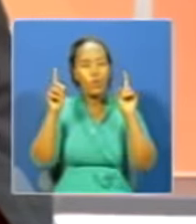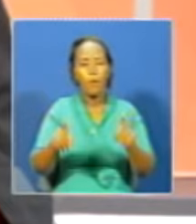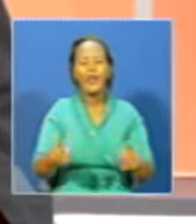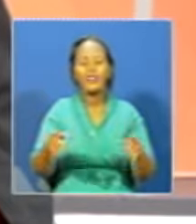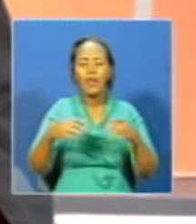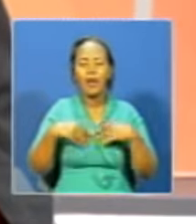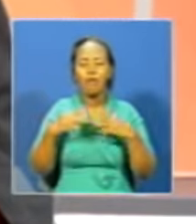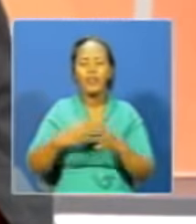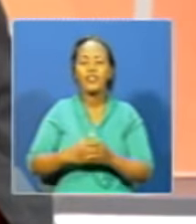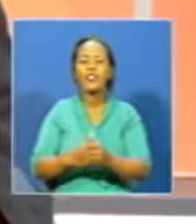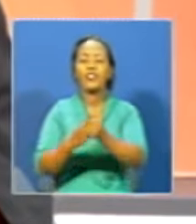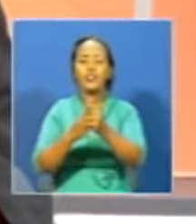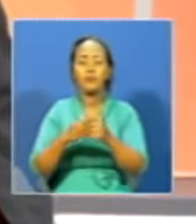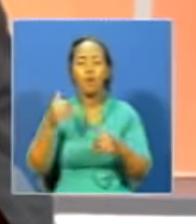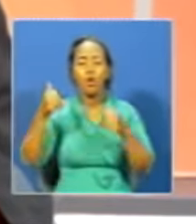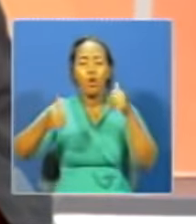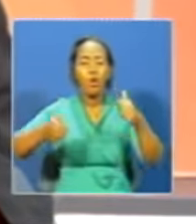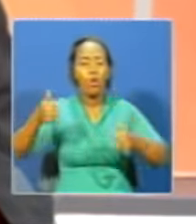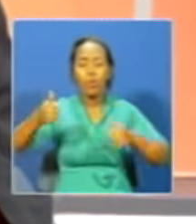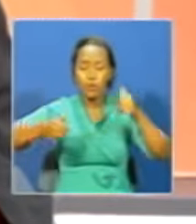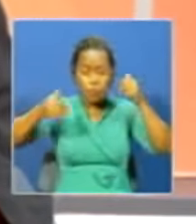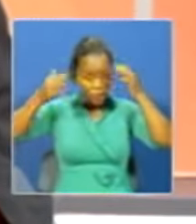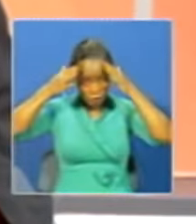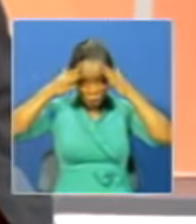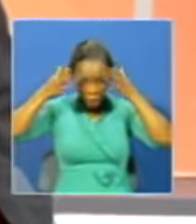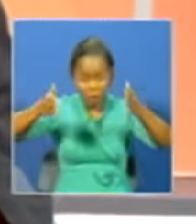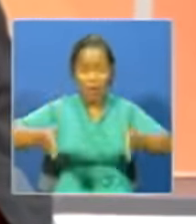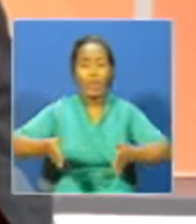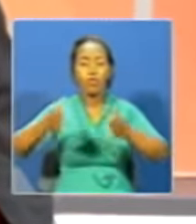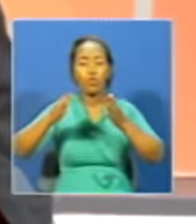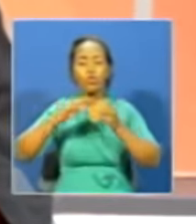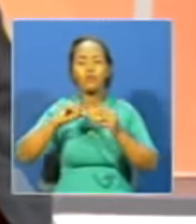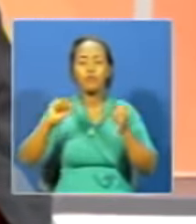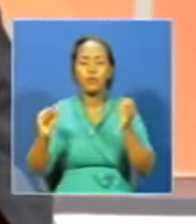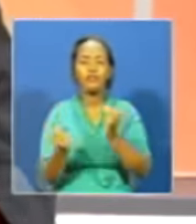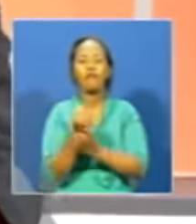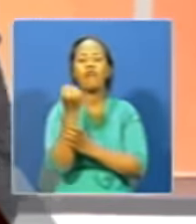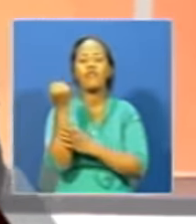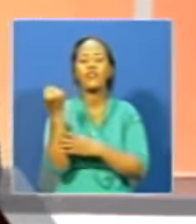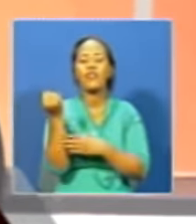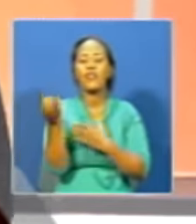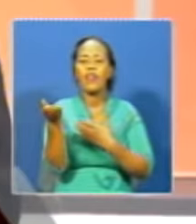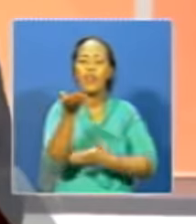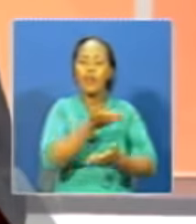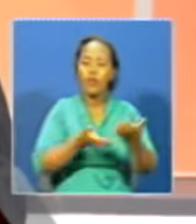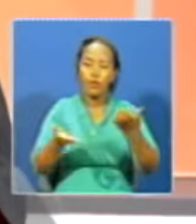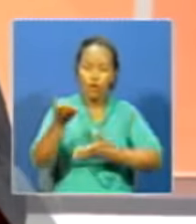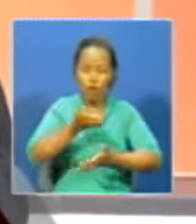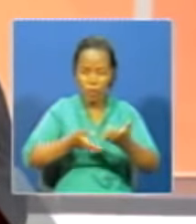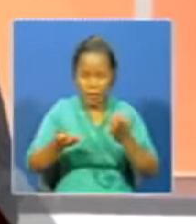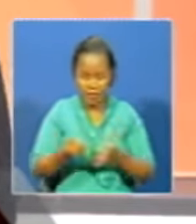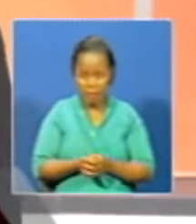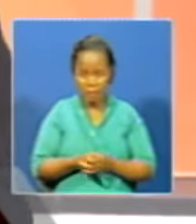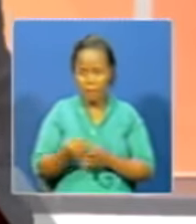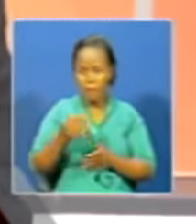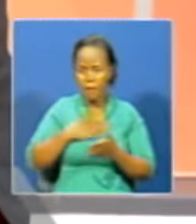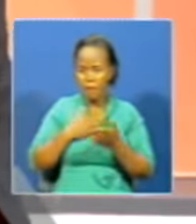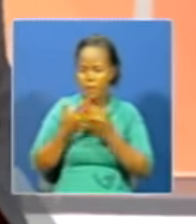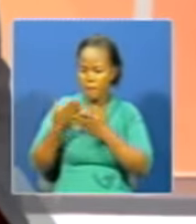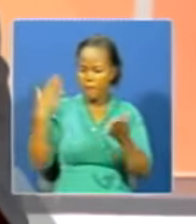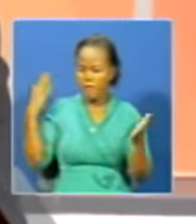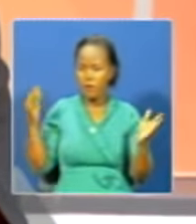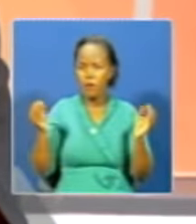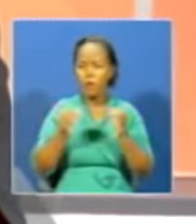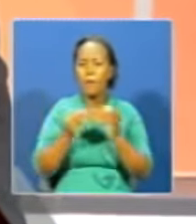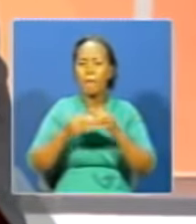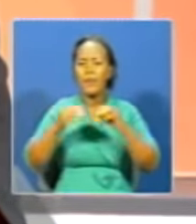focus on reviving the economy and make sure the economy works for all. Let me tell you, I met the chairman of the